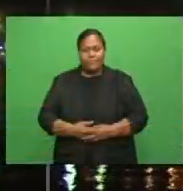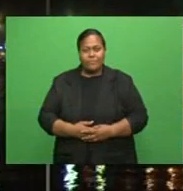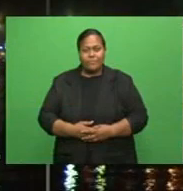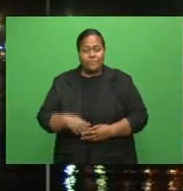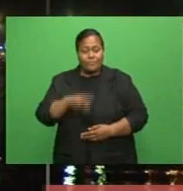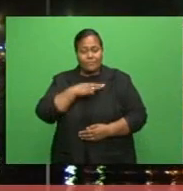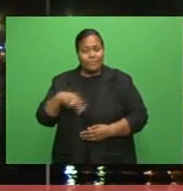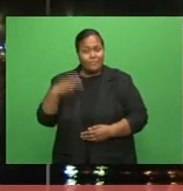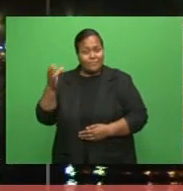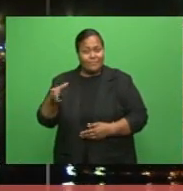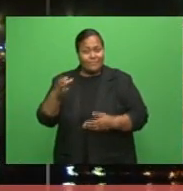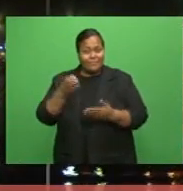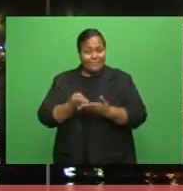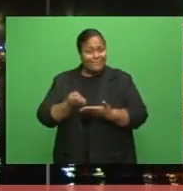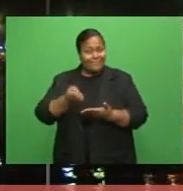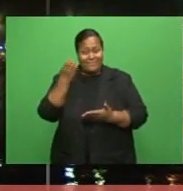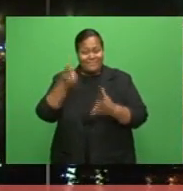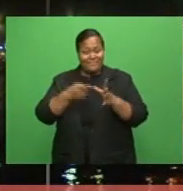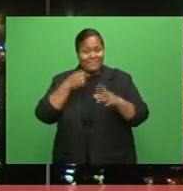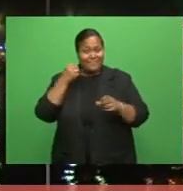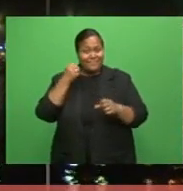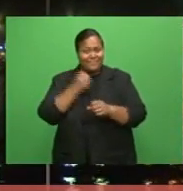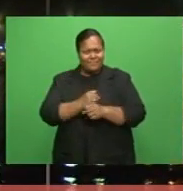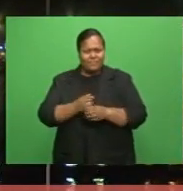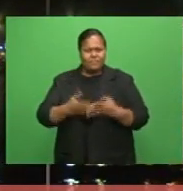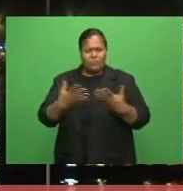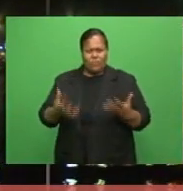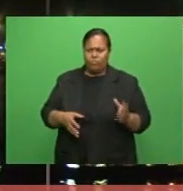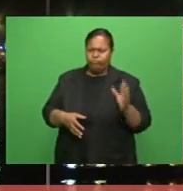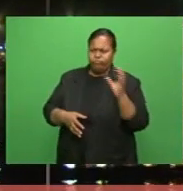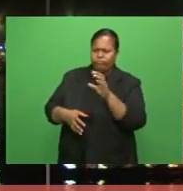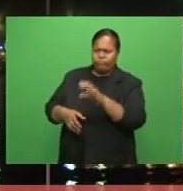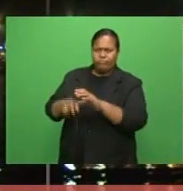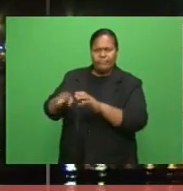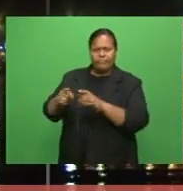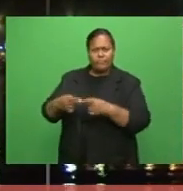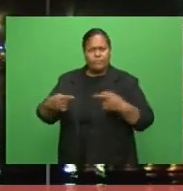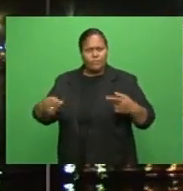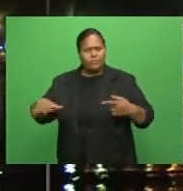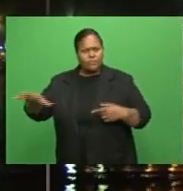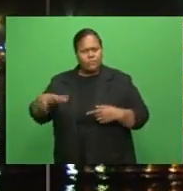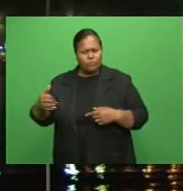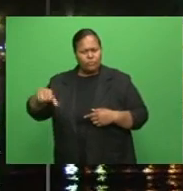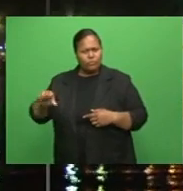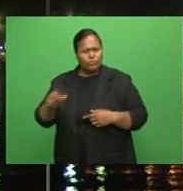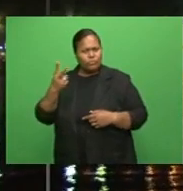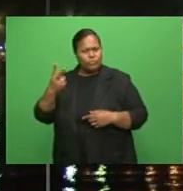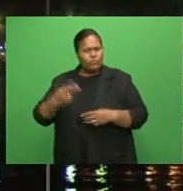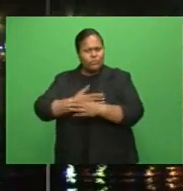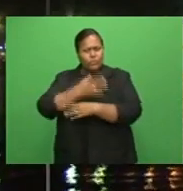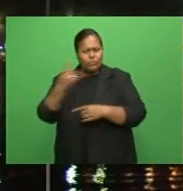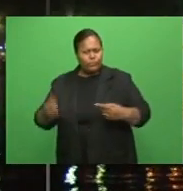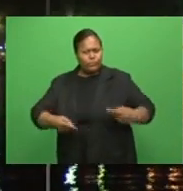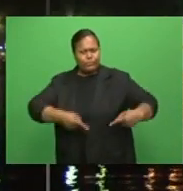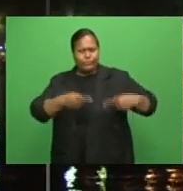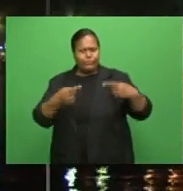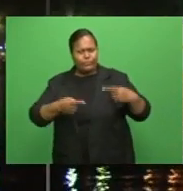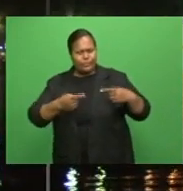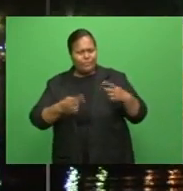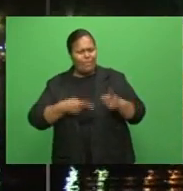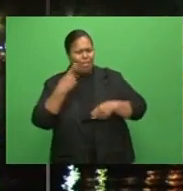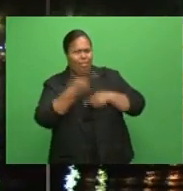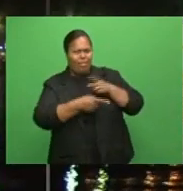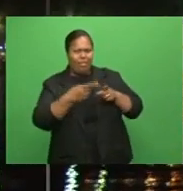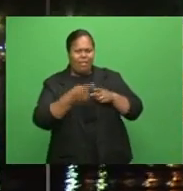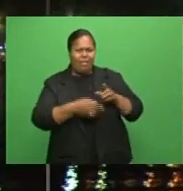Minister for Economy Ayaz Said Qayyum has hit out at the opposition, saying they've used 2 days to debate, ridicule, lie and undermine the